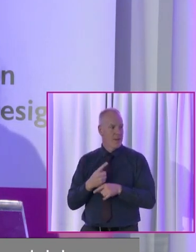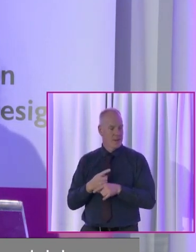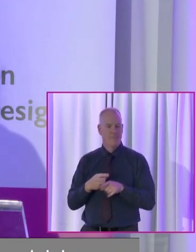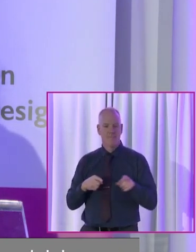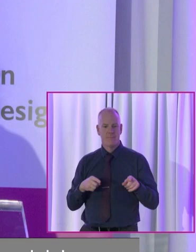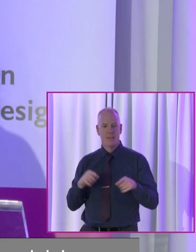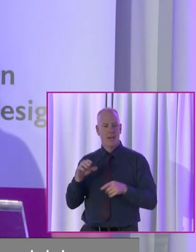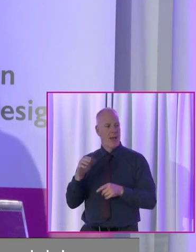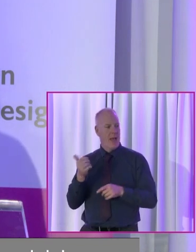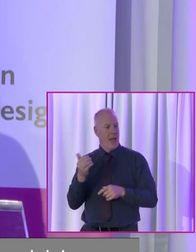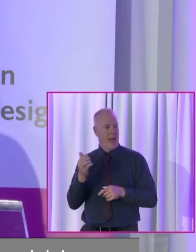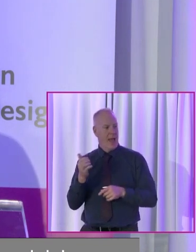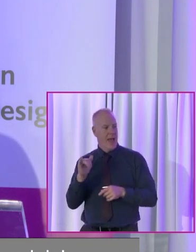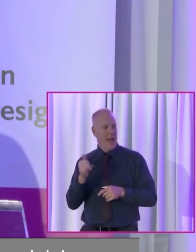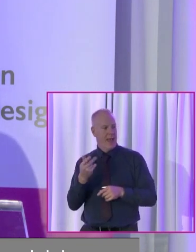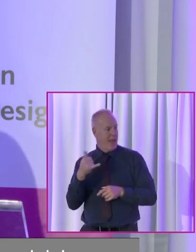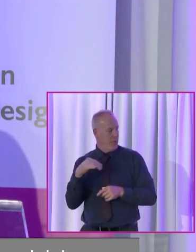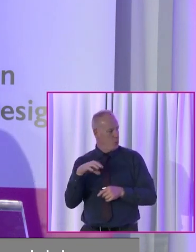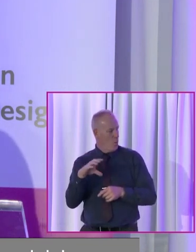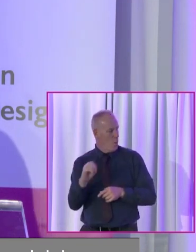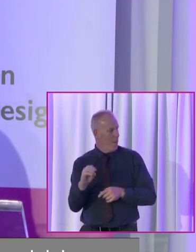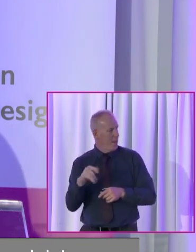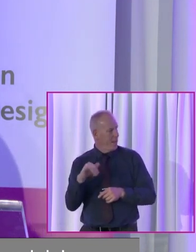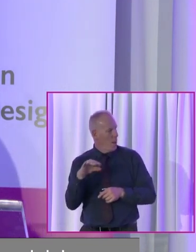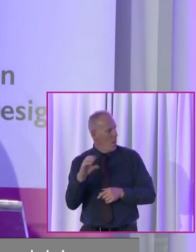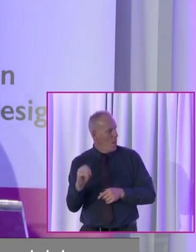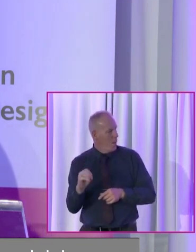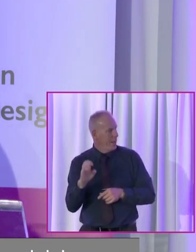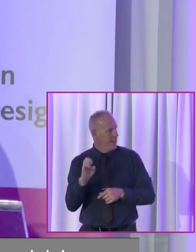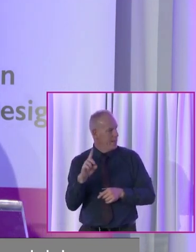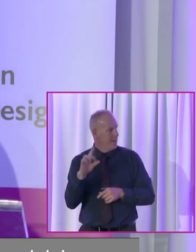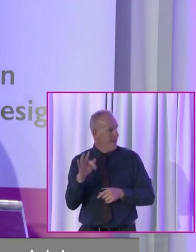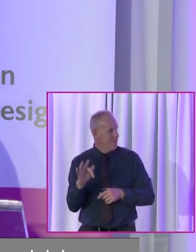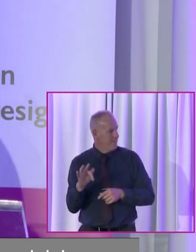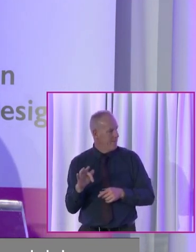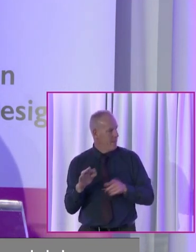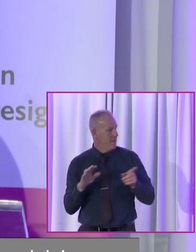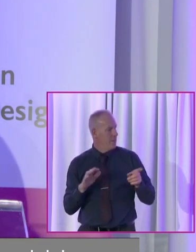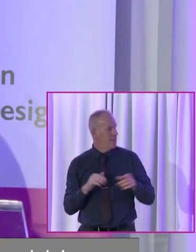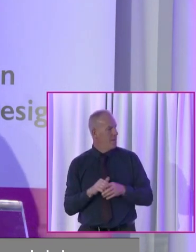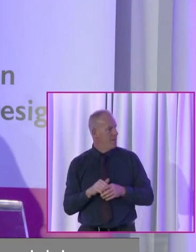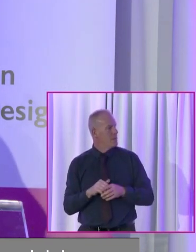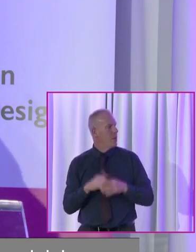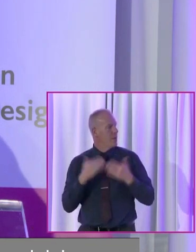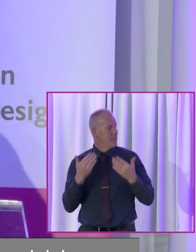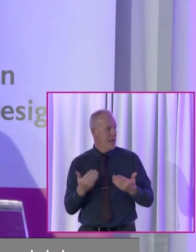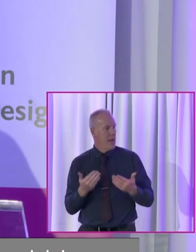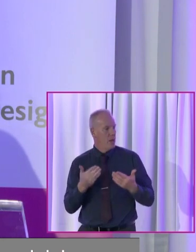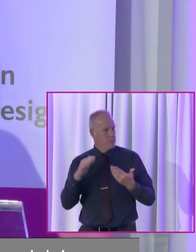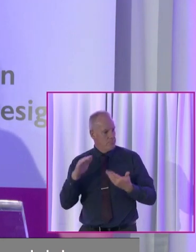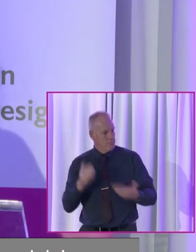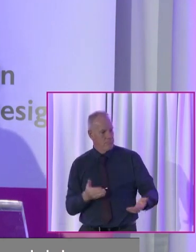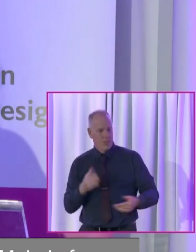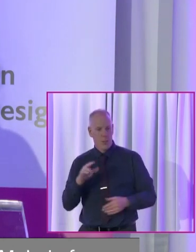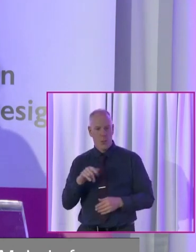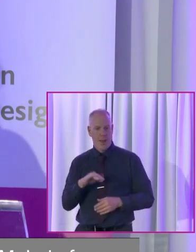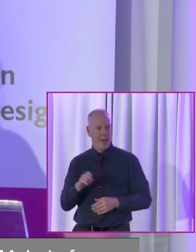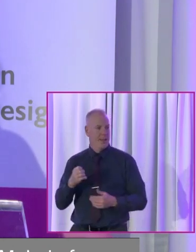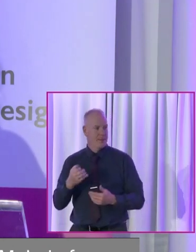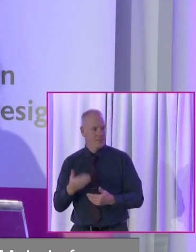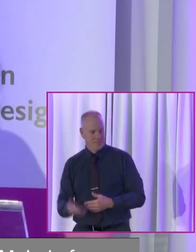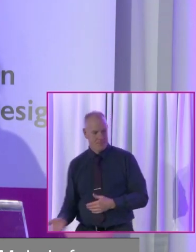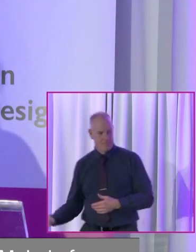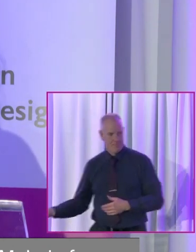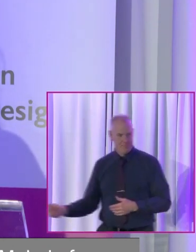Alejandro Moledo from EDF. So I'm going to invite Noelle to begin chairing this hybrid